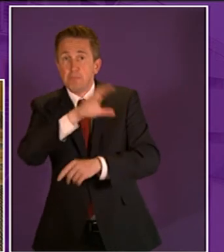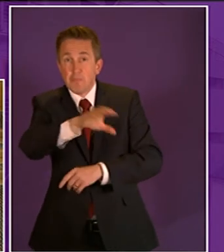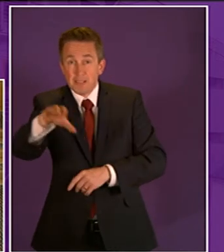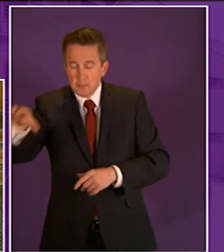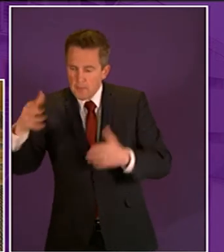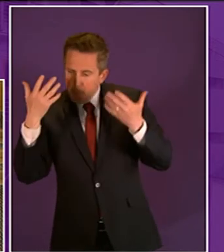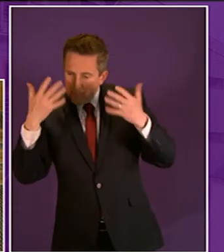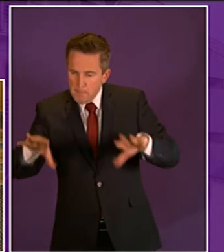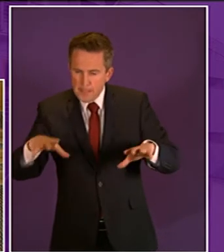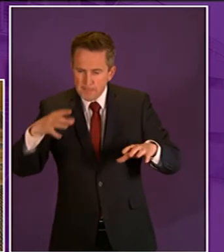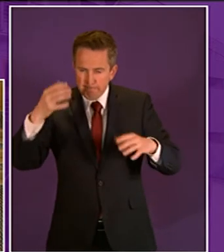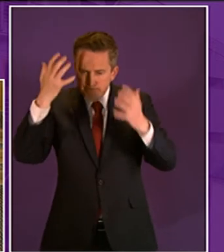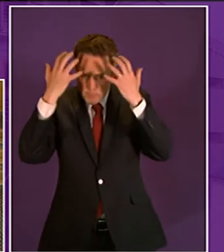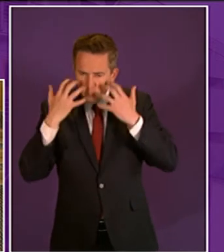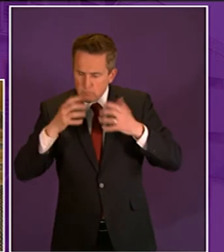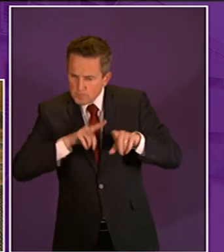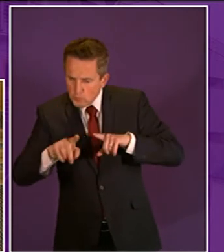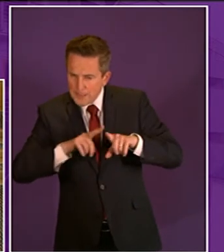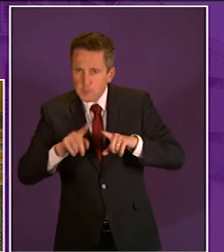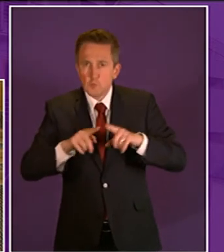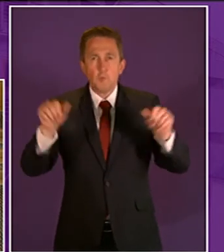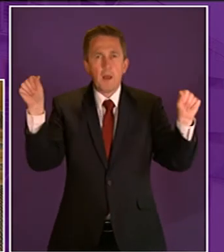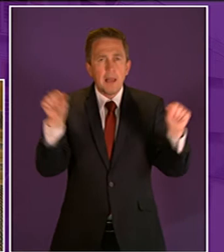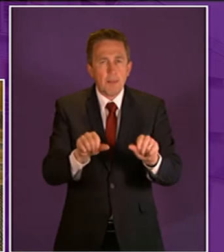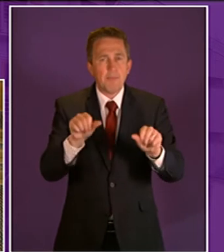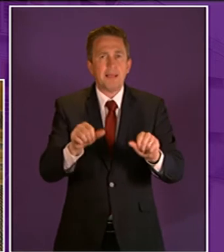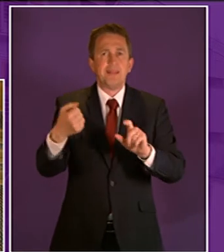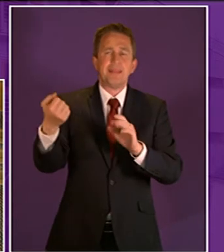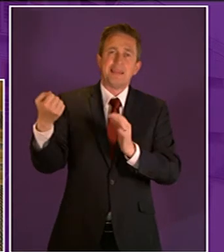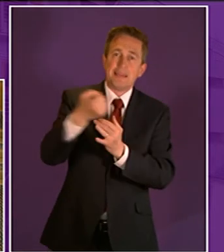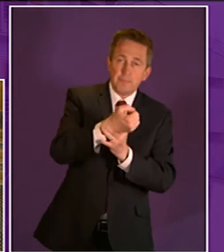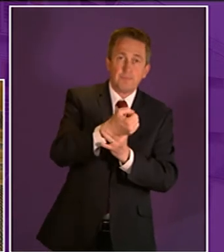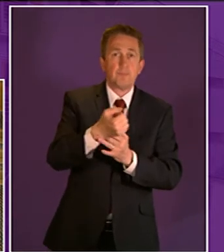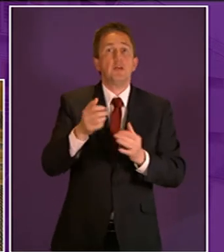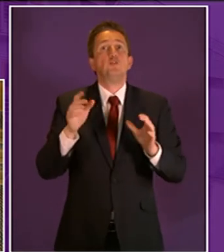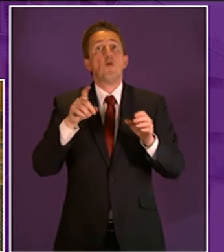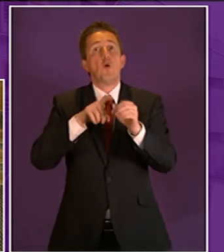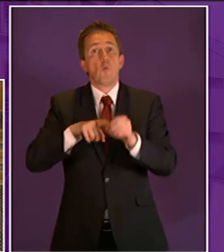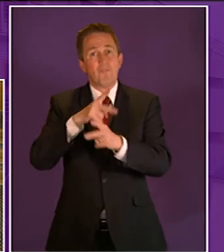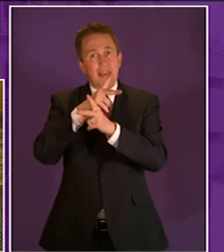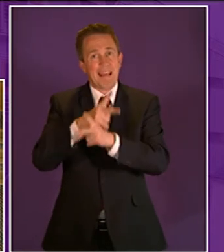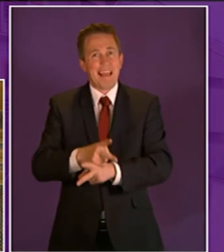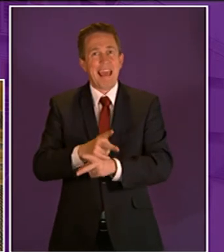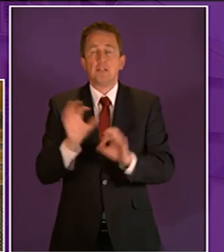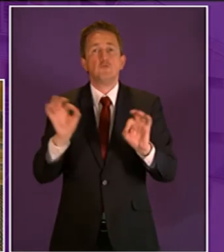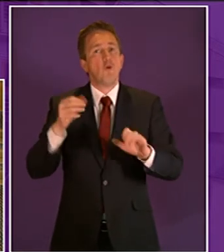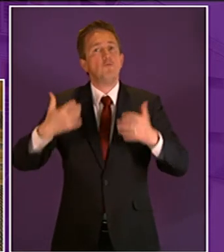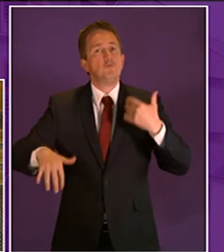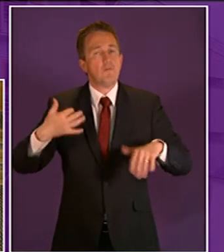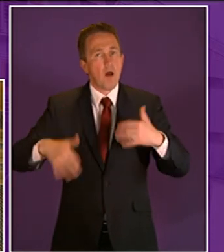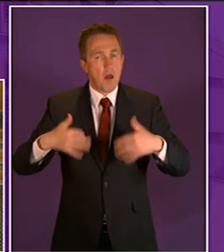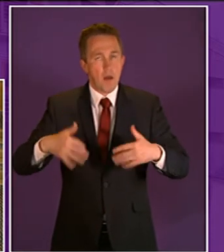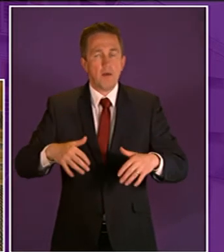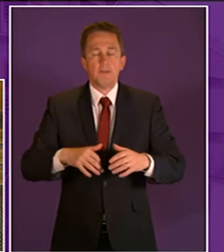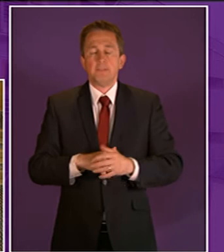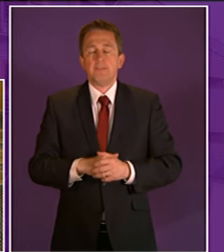hard to ensure that the impact of this attack does not affect the quality and the care provided by vital NHS services.